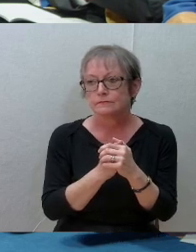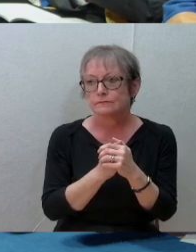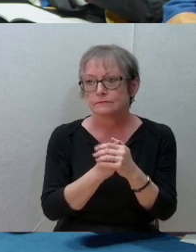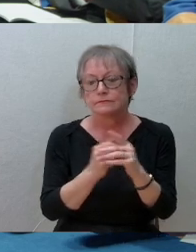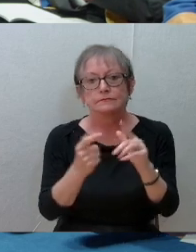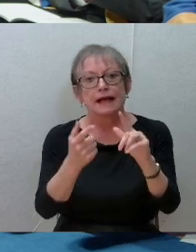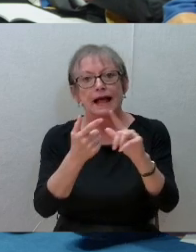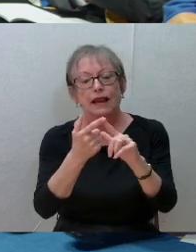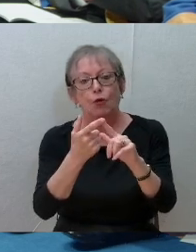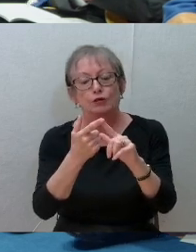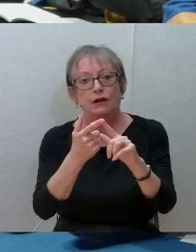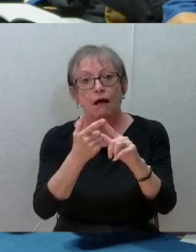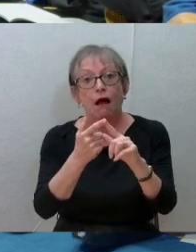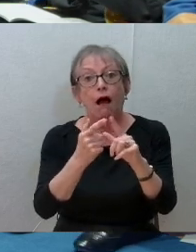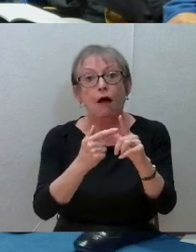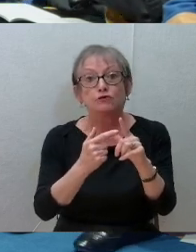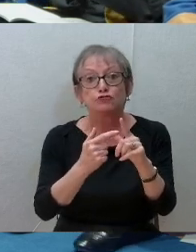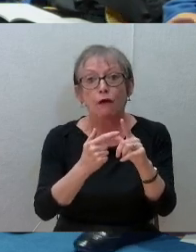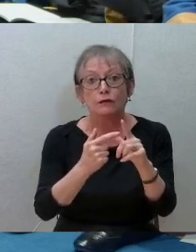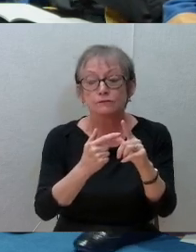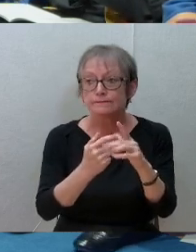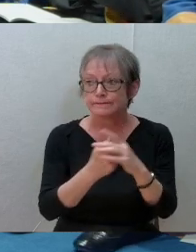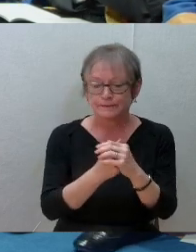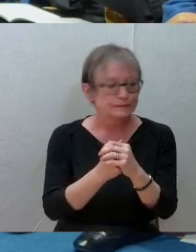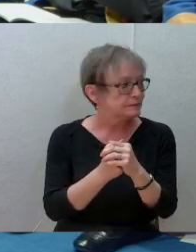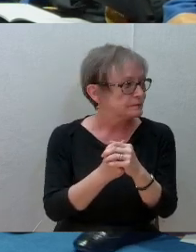L. Norton Armstrong.